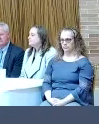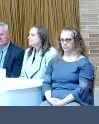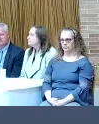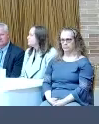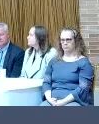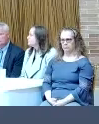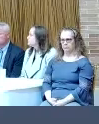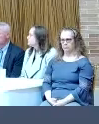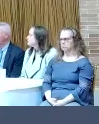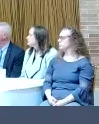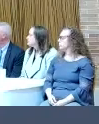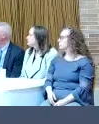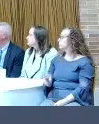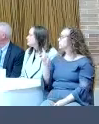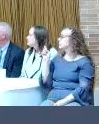counterparts